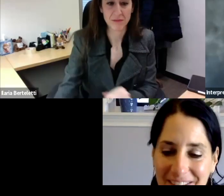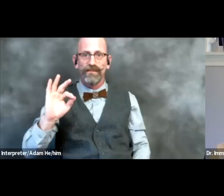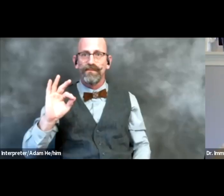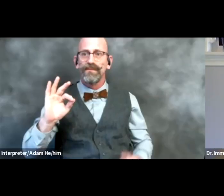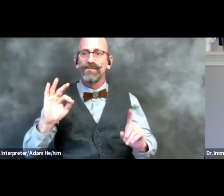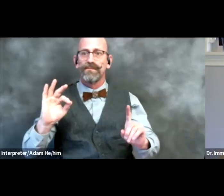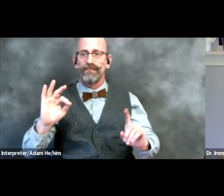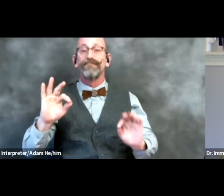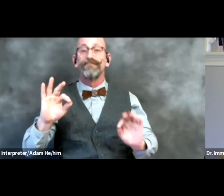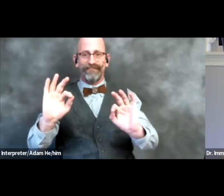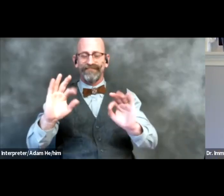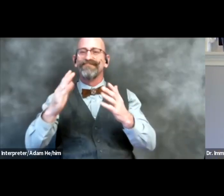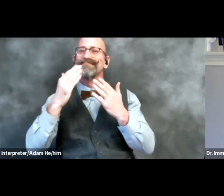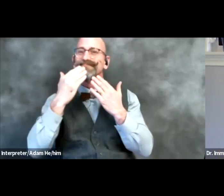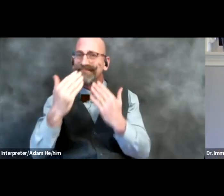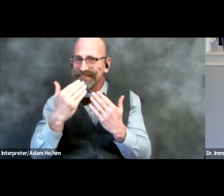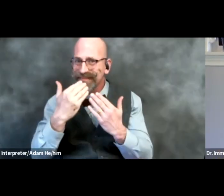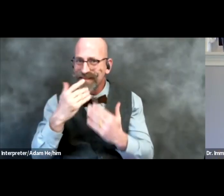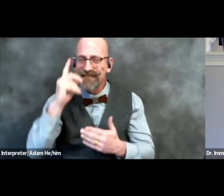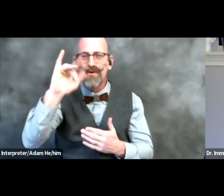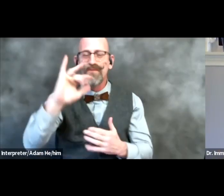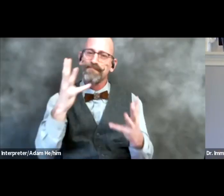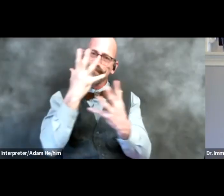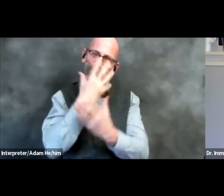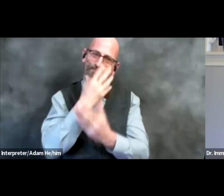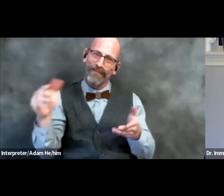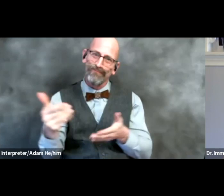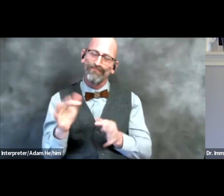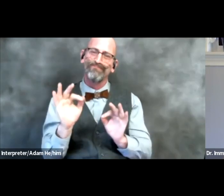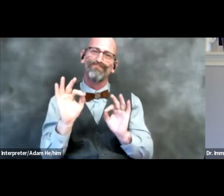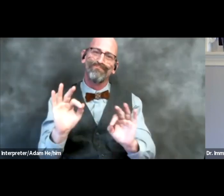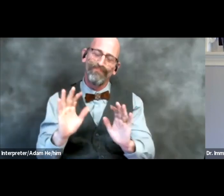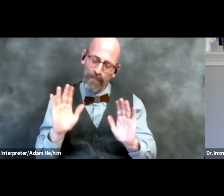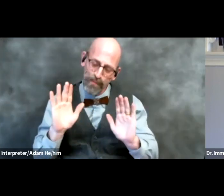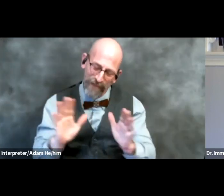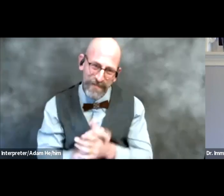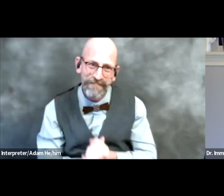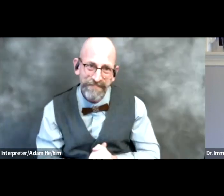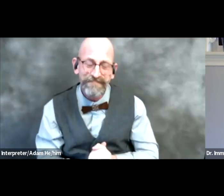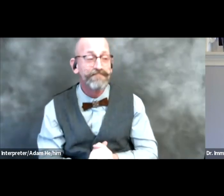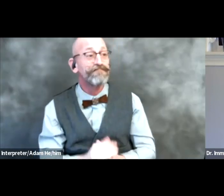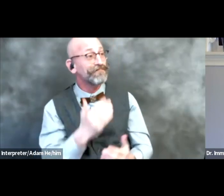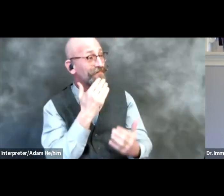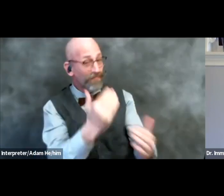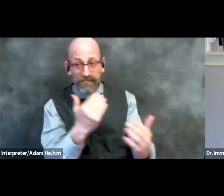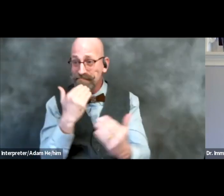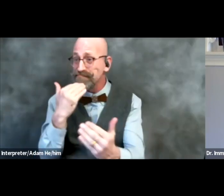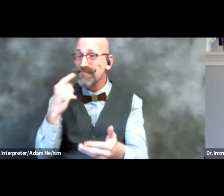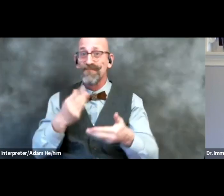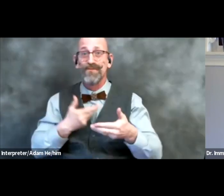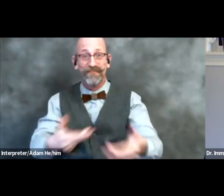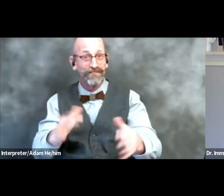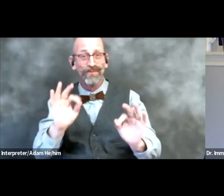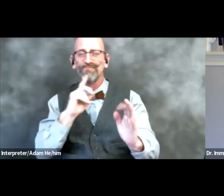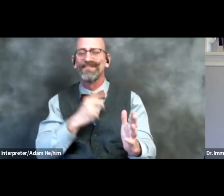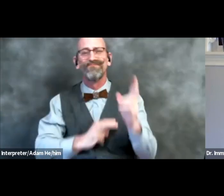Thank you for the lovely introduction, Christina. That was wonderful. Thank you for having me. It's really an honor and a pleasure